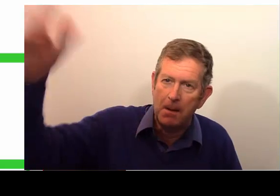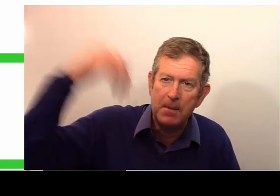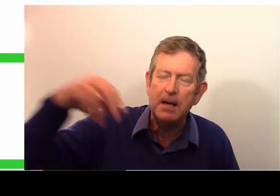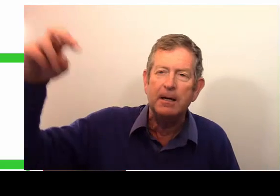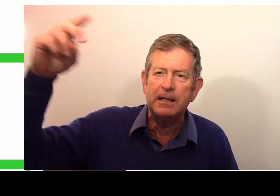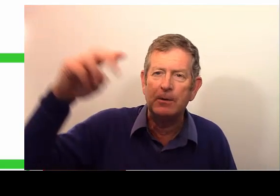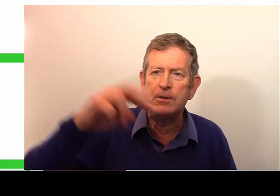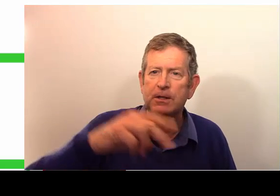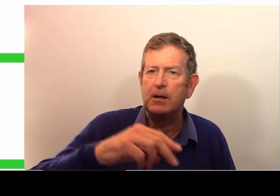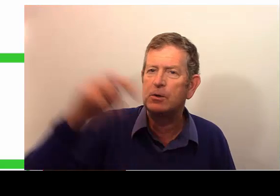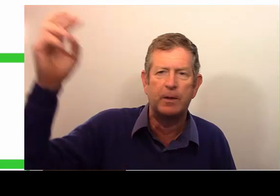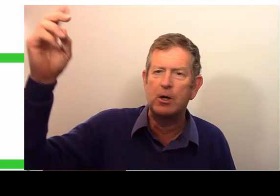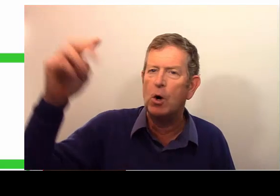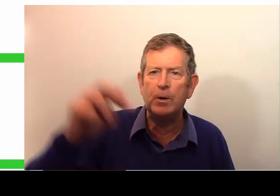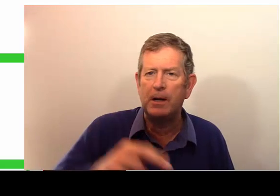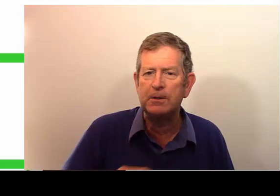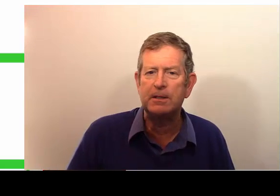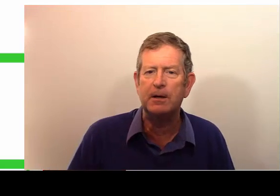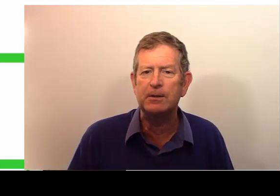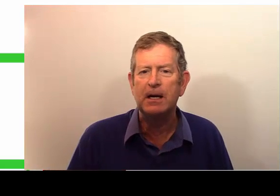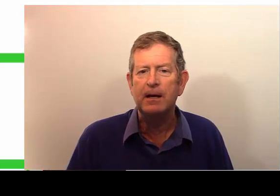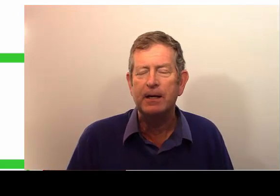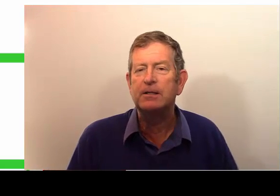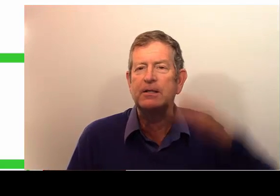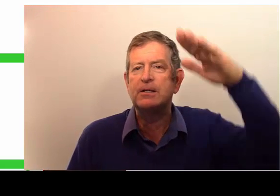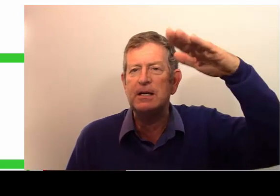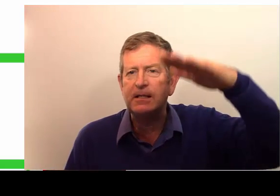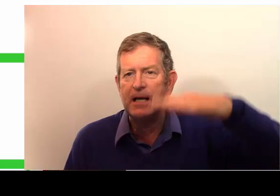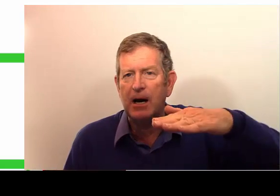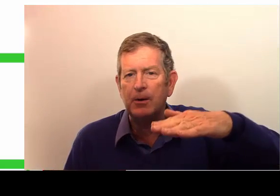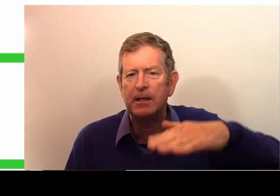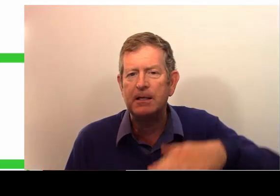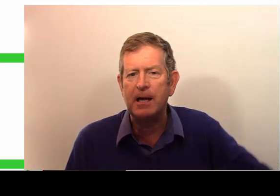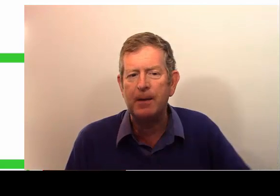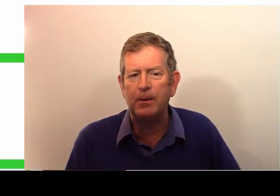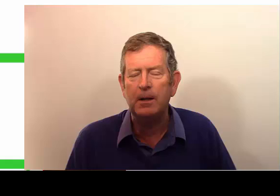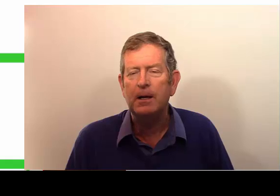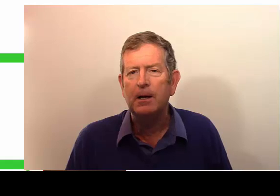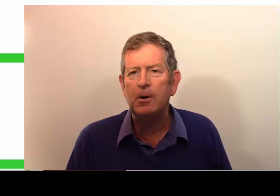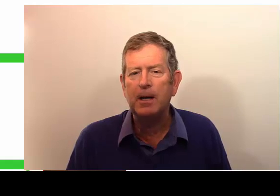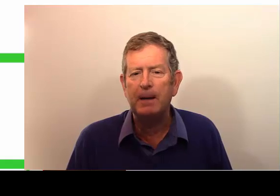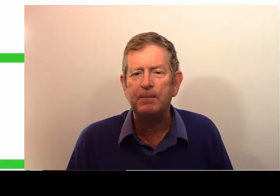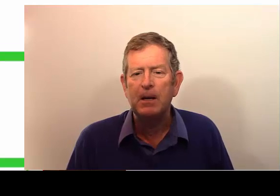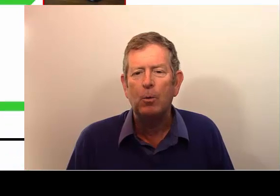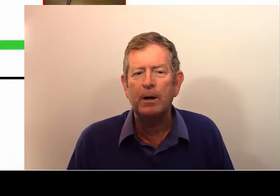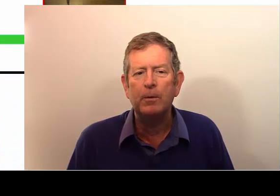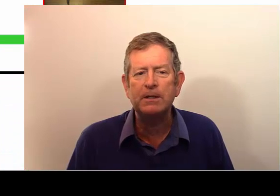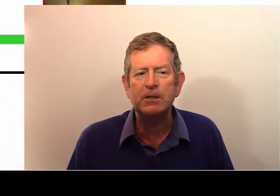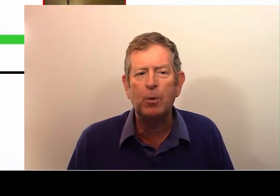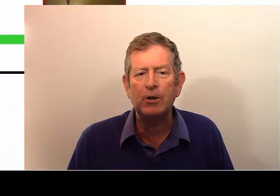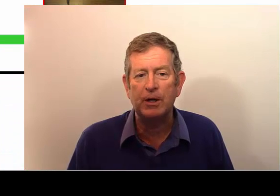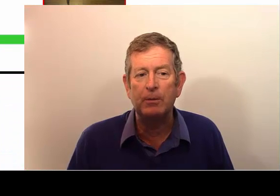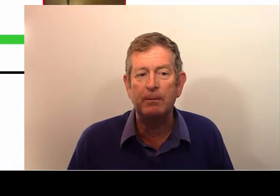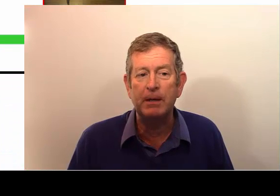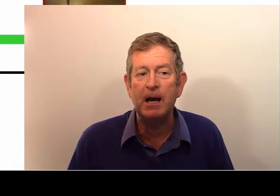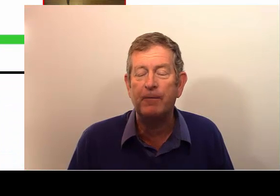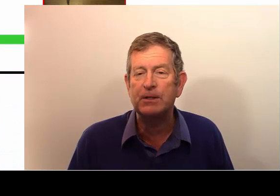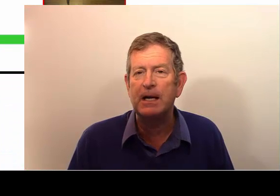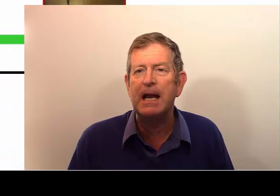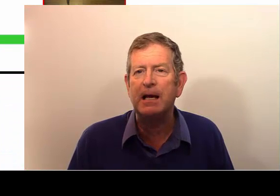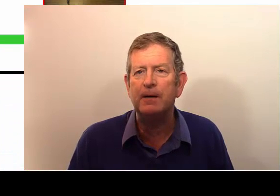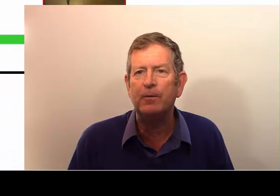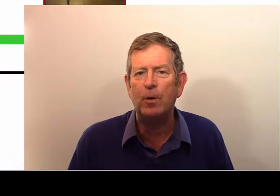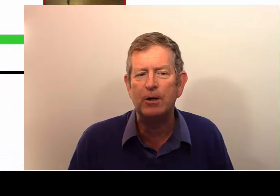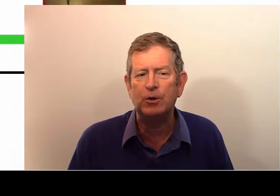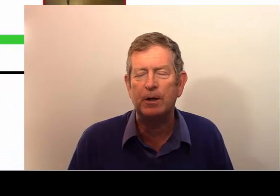They come downstairs, or they go downstairs. They sit down at the table. Okay, what's this question? Be careful.